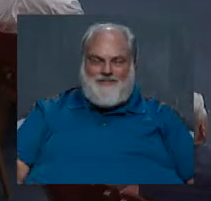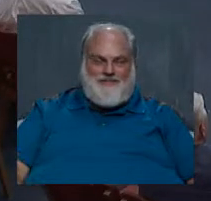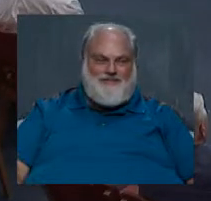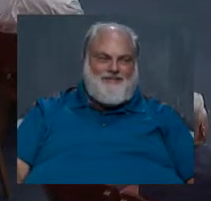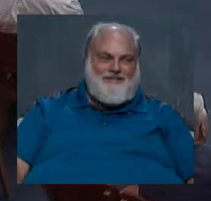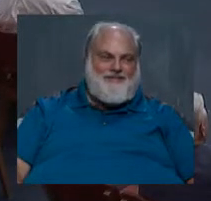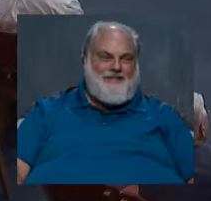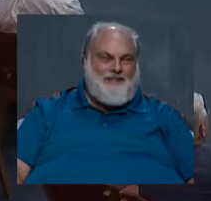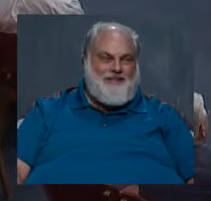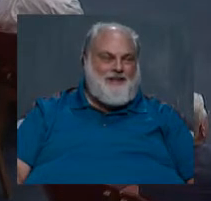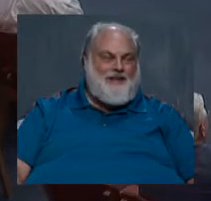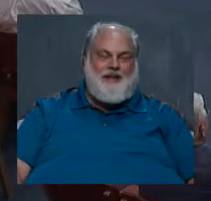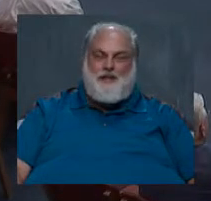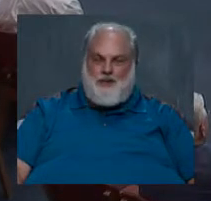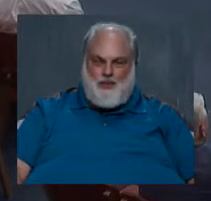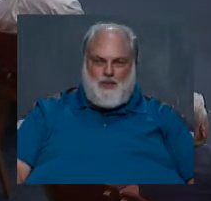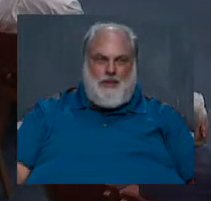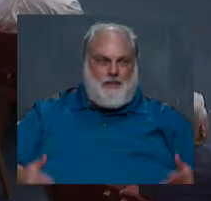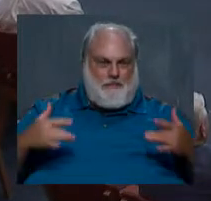Barbara Lee? No.